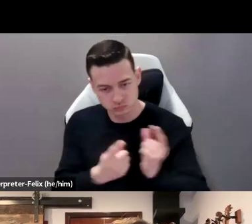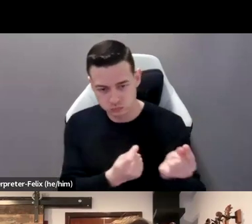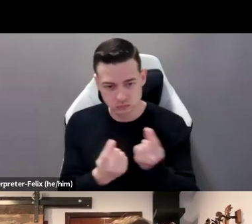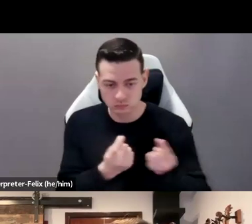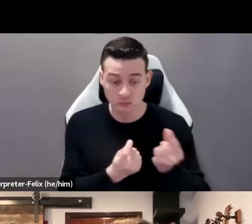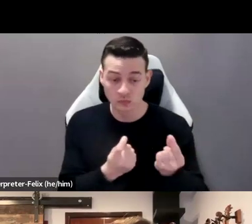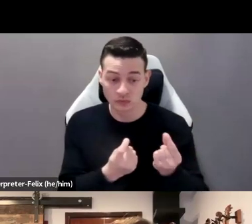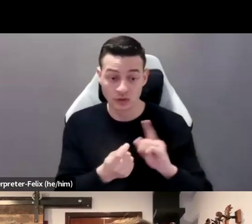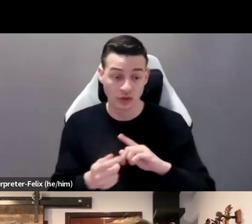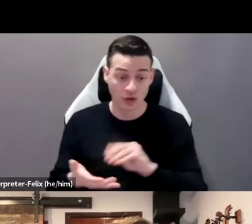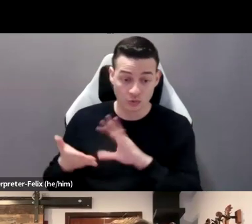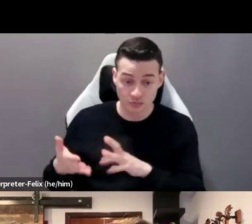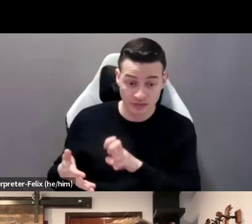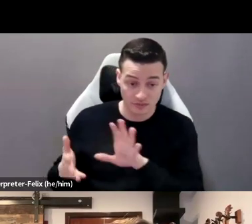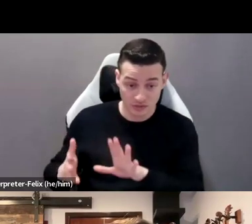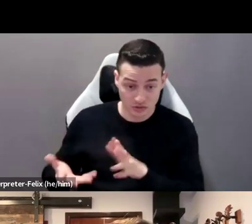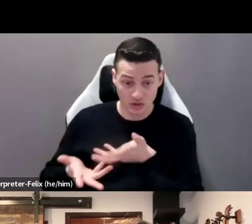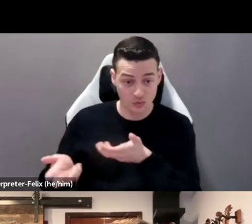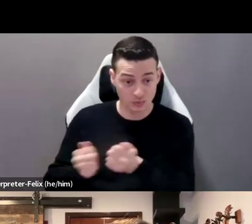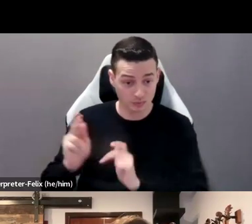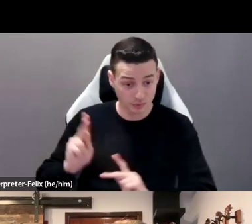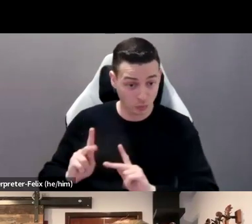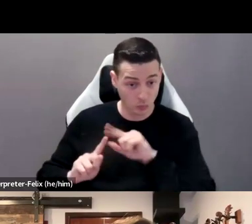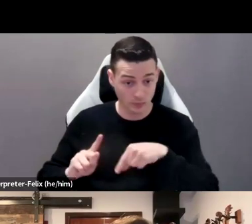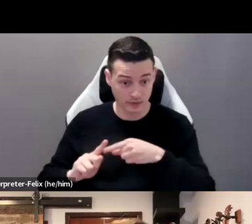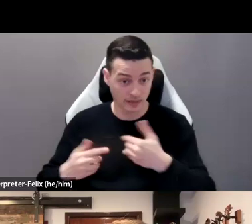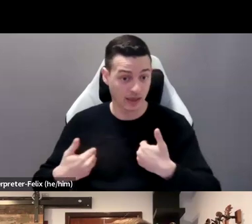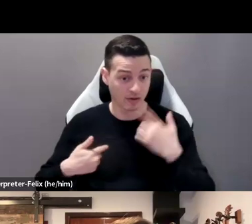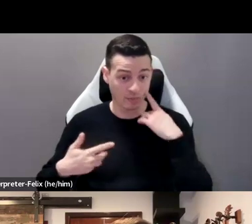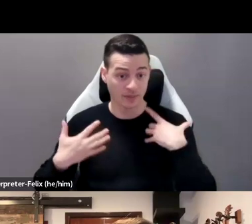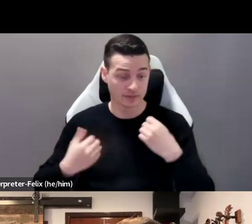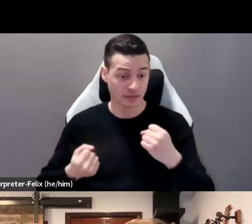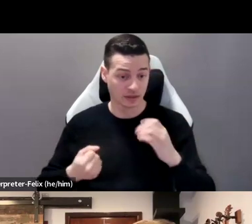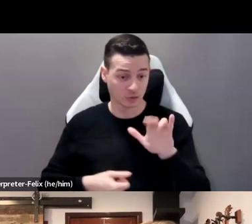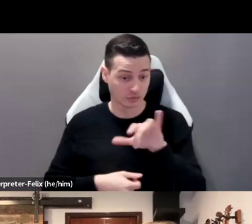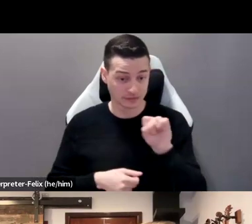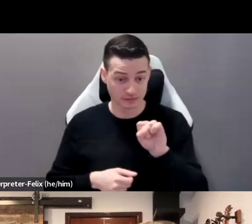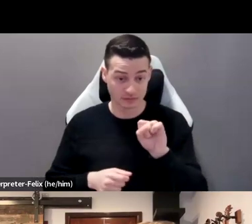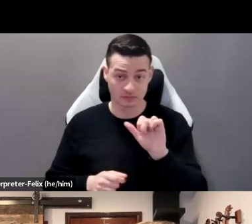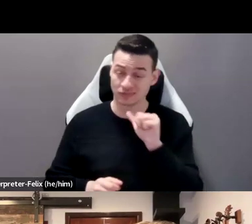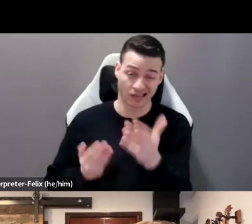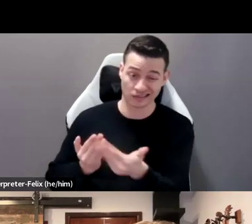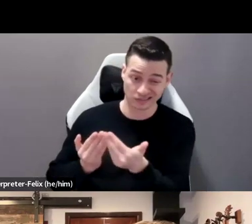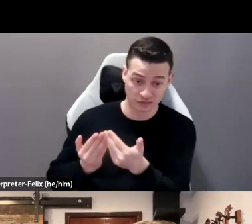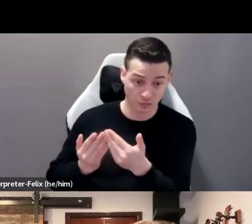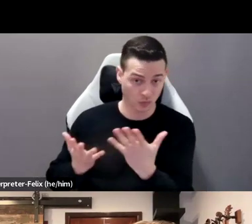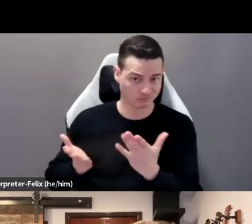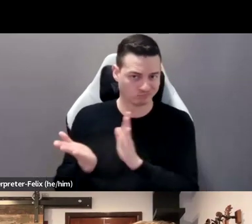they're in crisis, and that cannot be easy. And so I really want to shout them out as